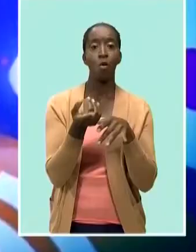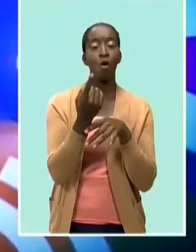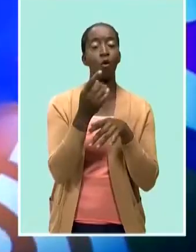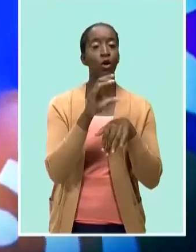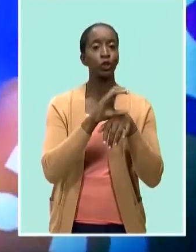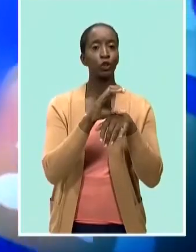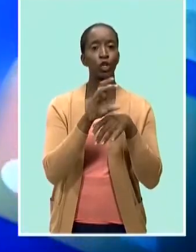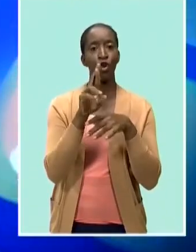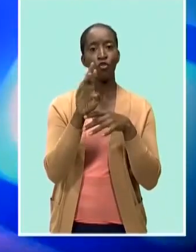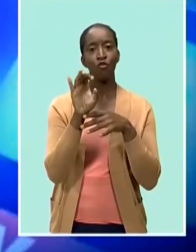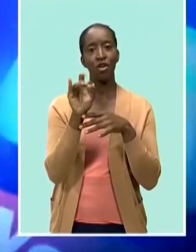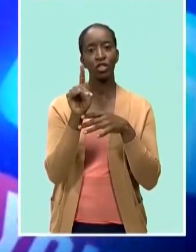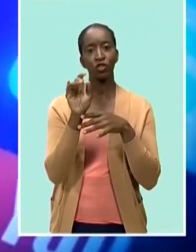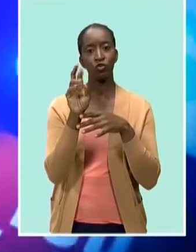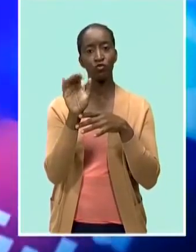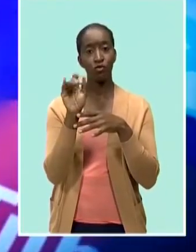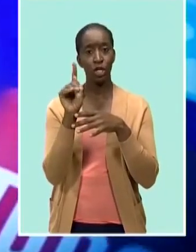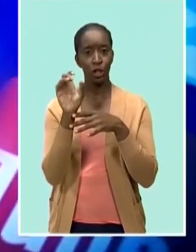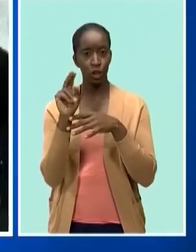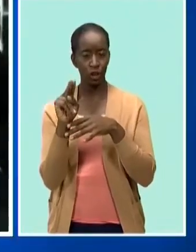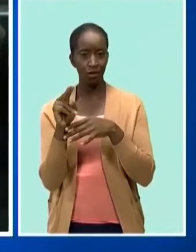service at the Restoration Ministries.